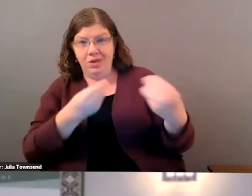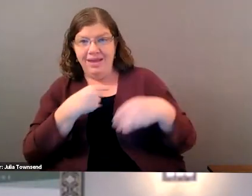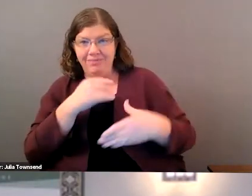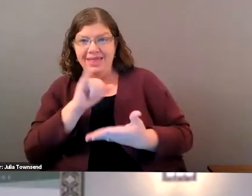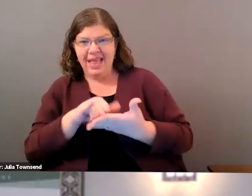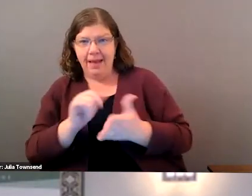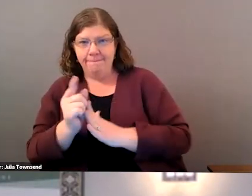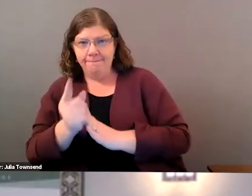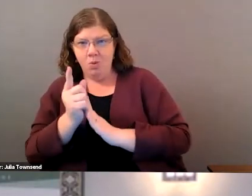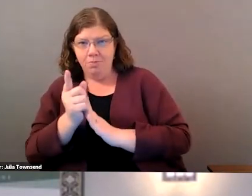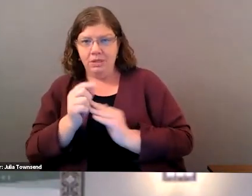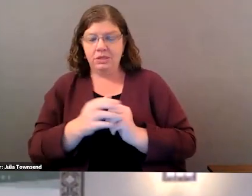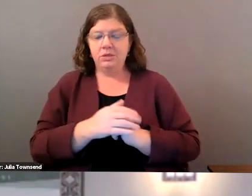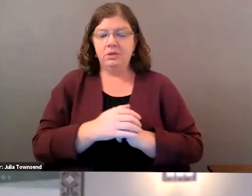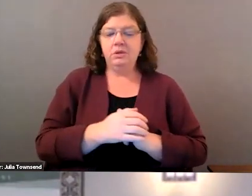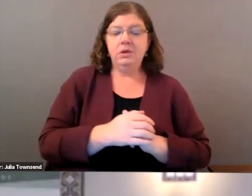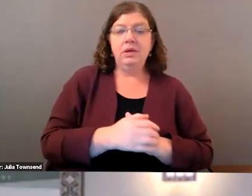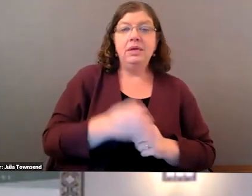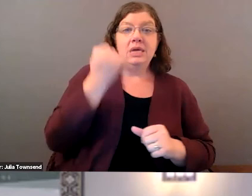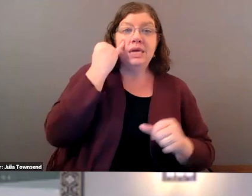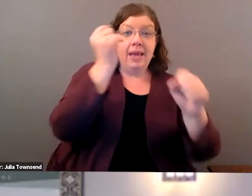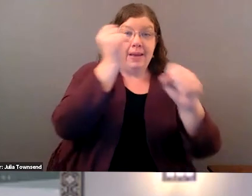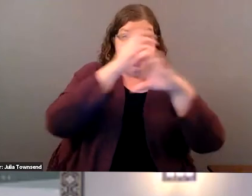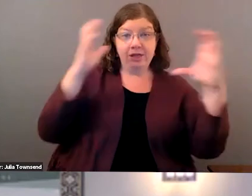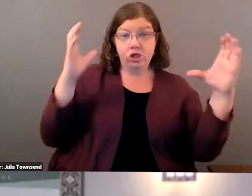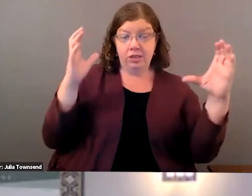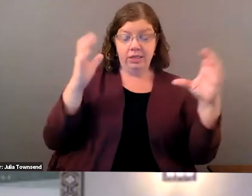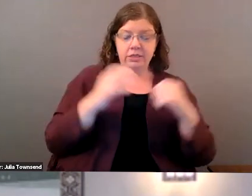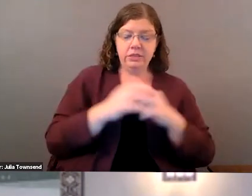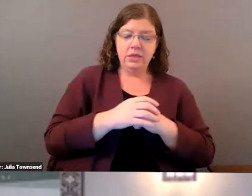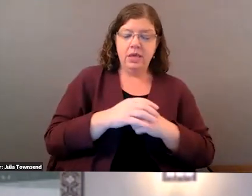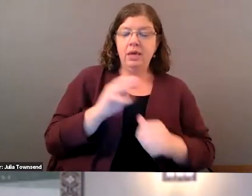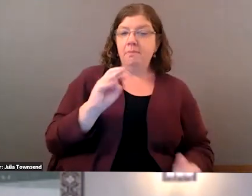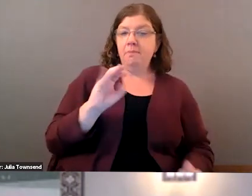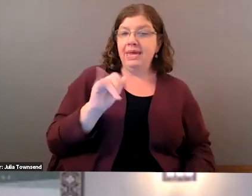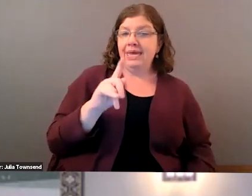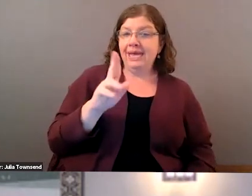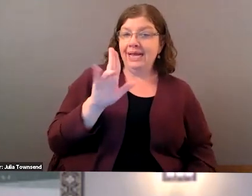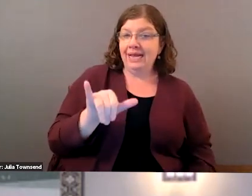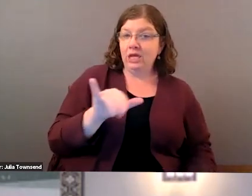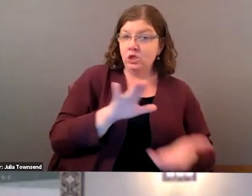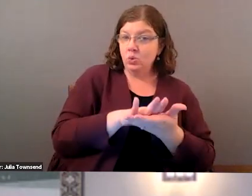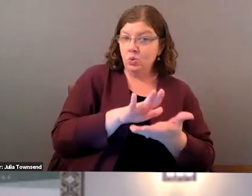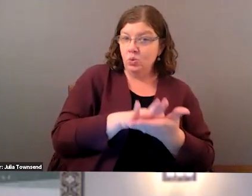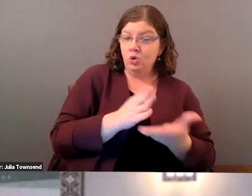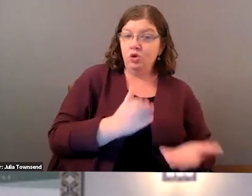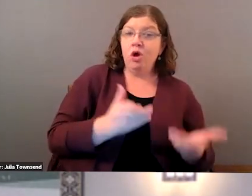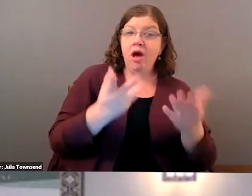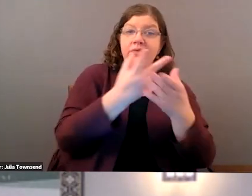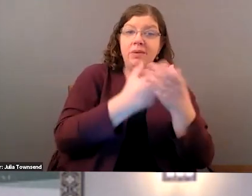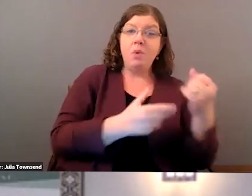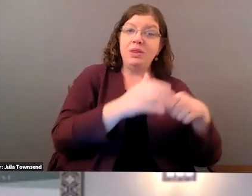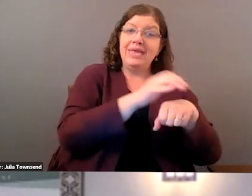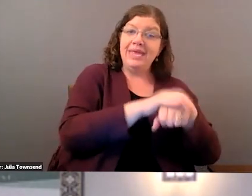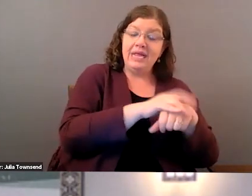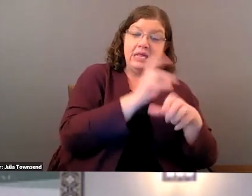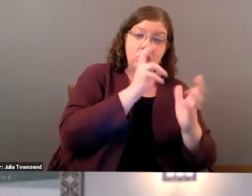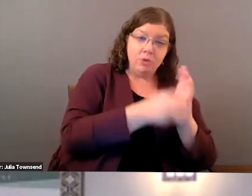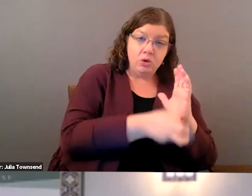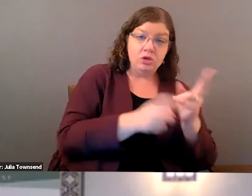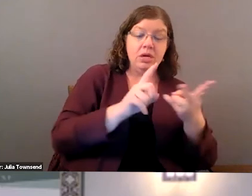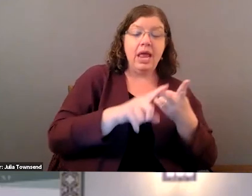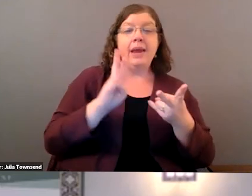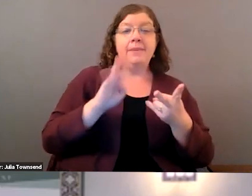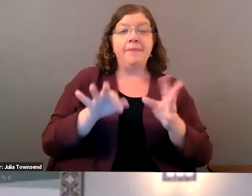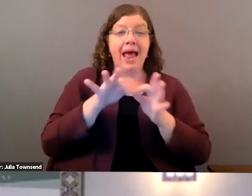moment. Imagine this, McKinley School to offer both English immersion and